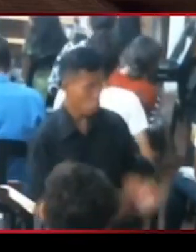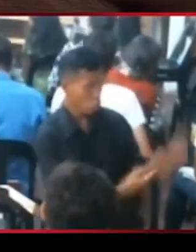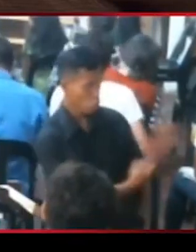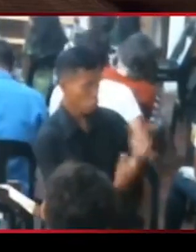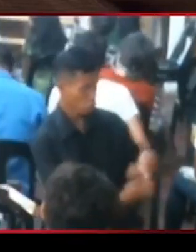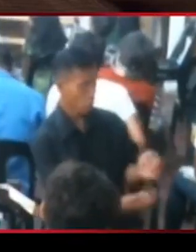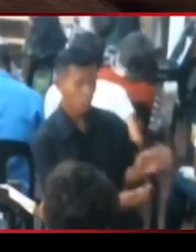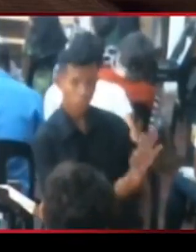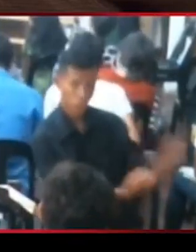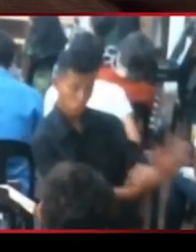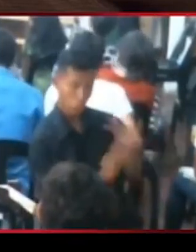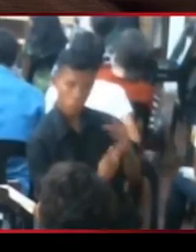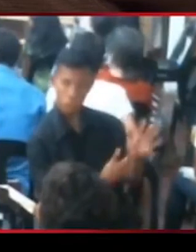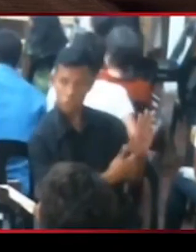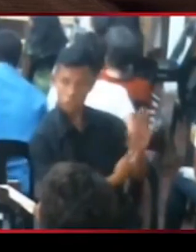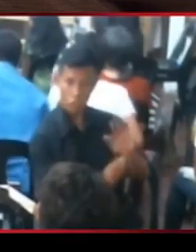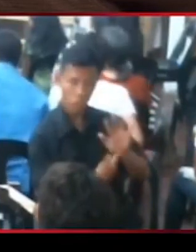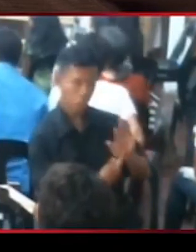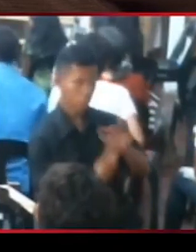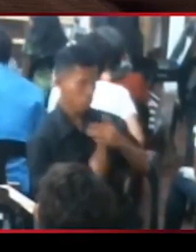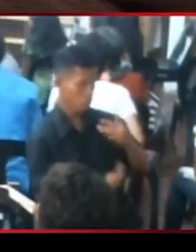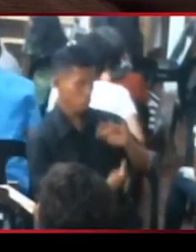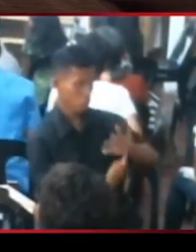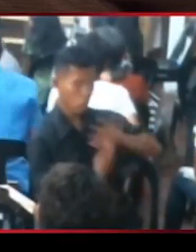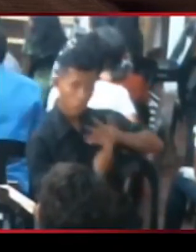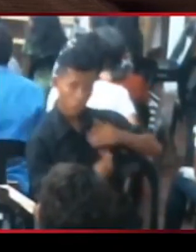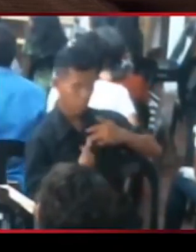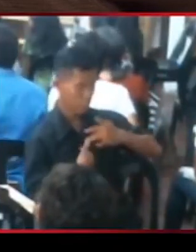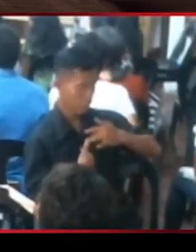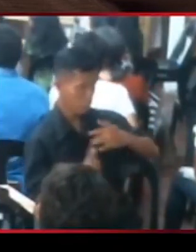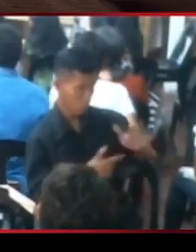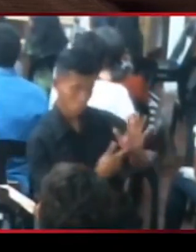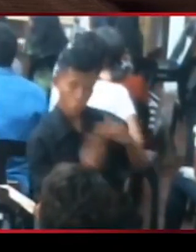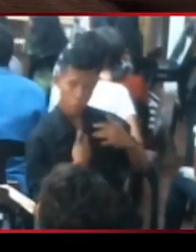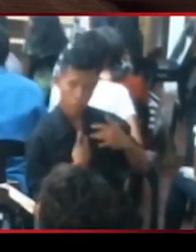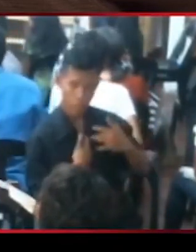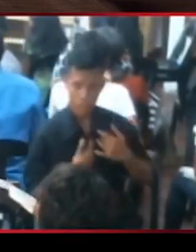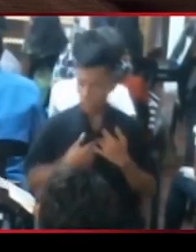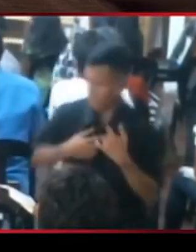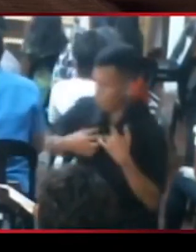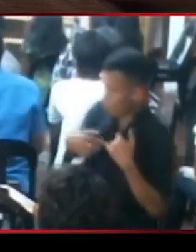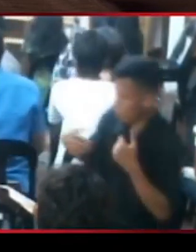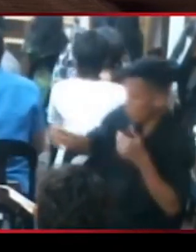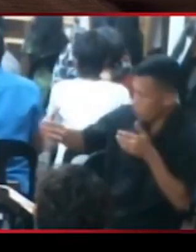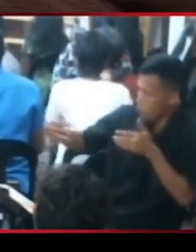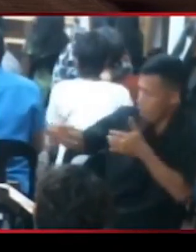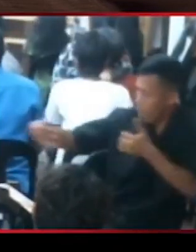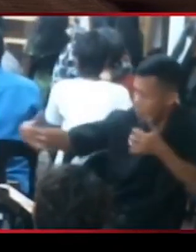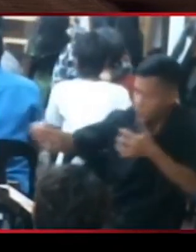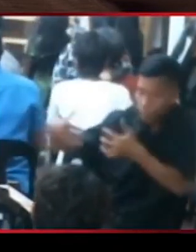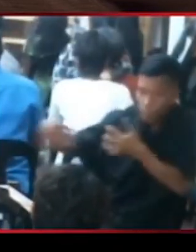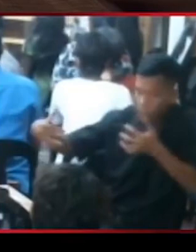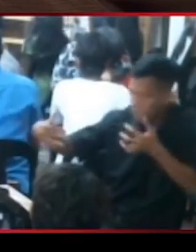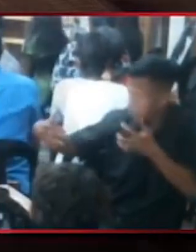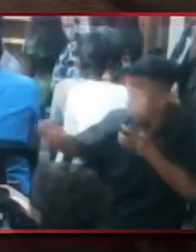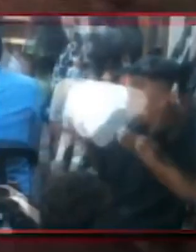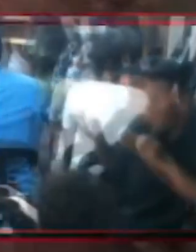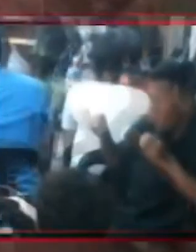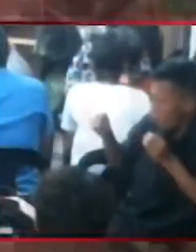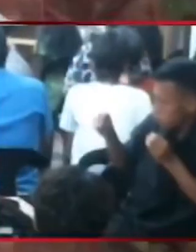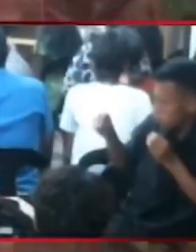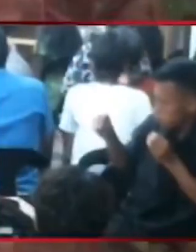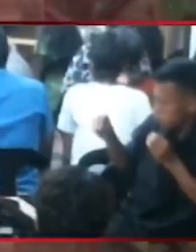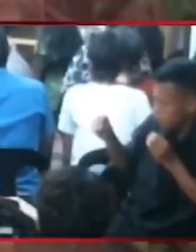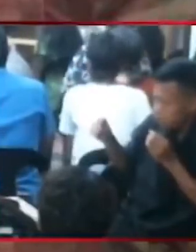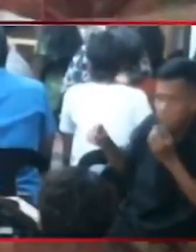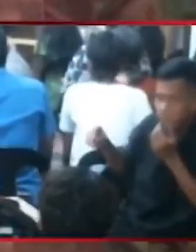like this screen right here. That screen is a screen. It's nothing else. And